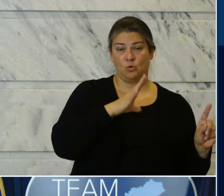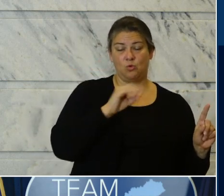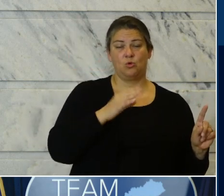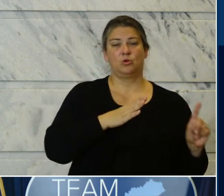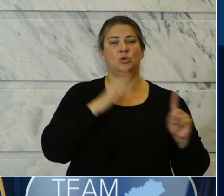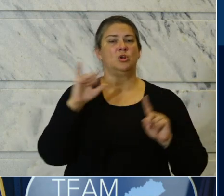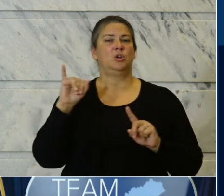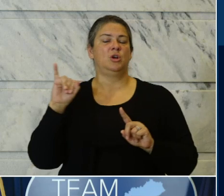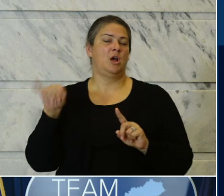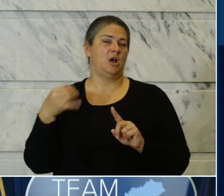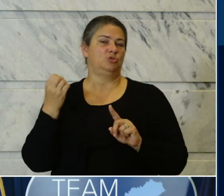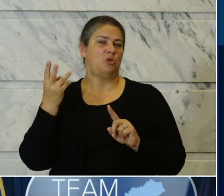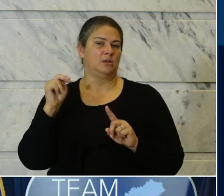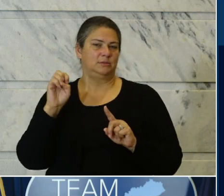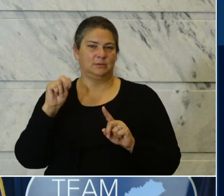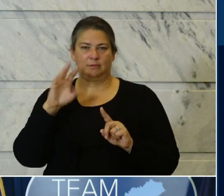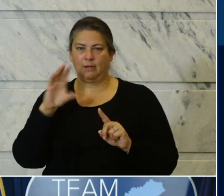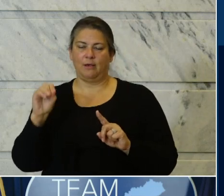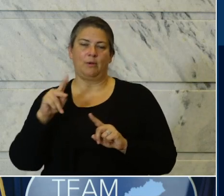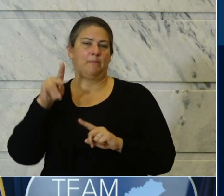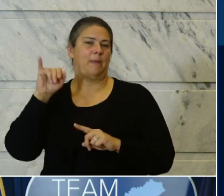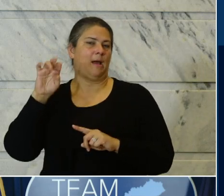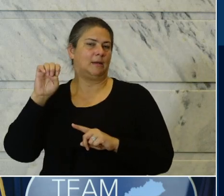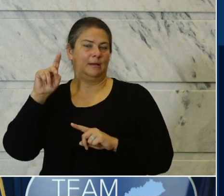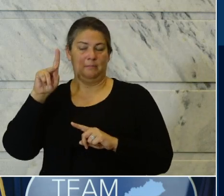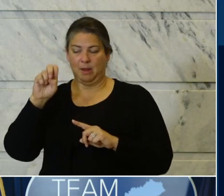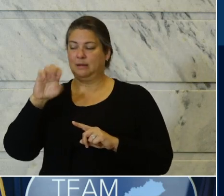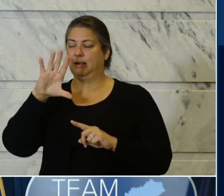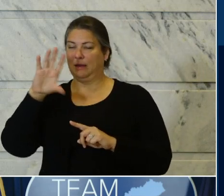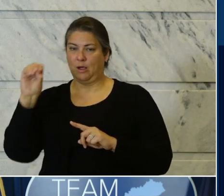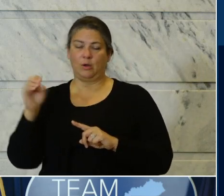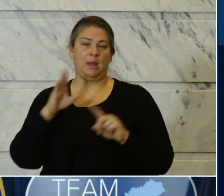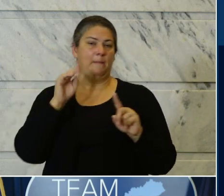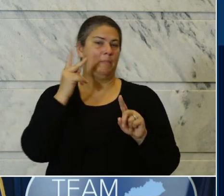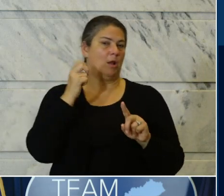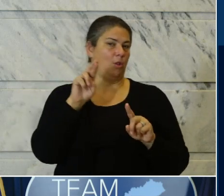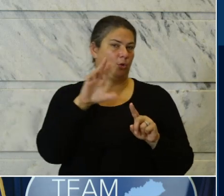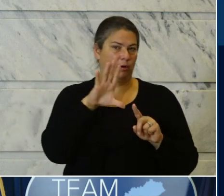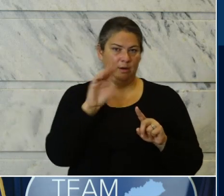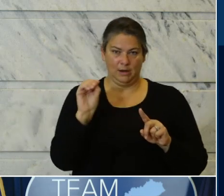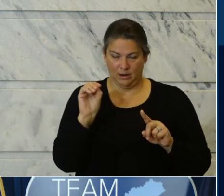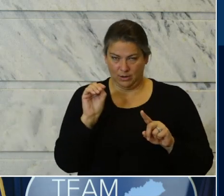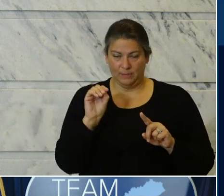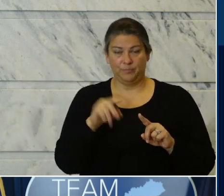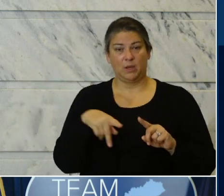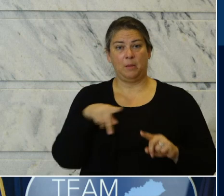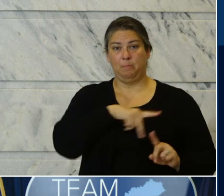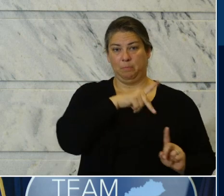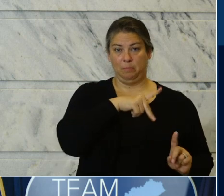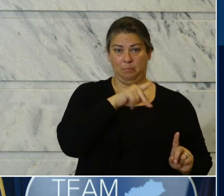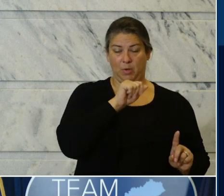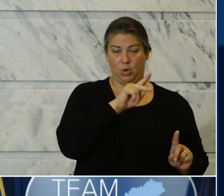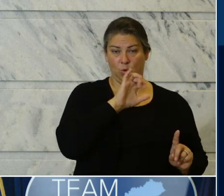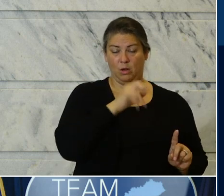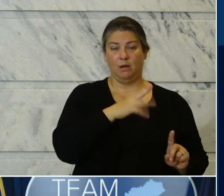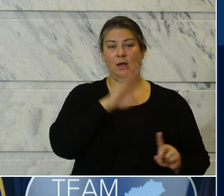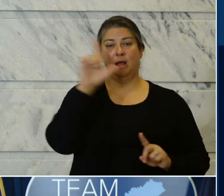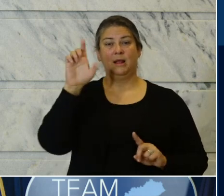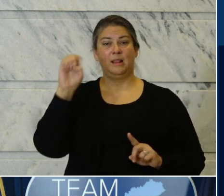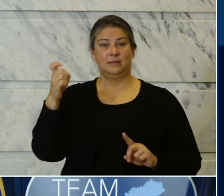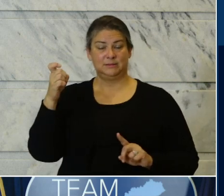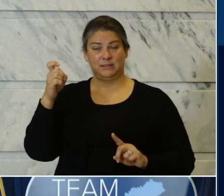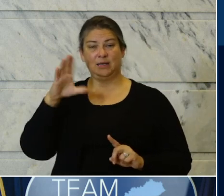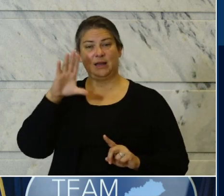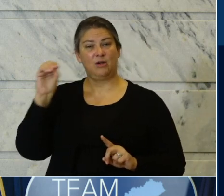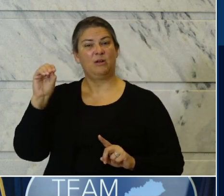Court, Pike County Fiscal Court, Hart County Fiscal Court, Butler County Fiscal Court, Paducah, Lexington-Fayette County Urban